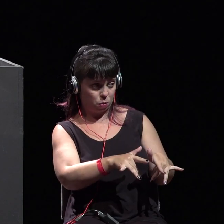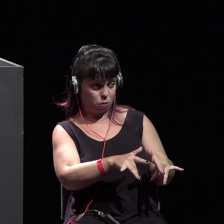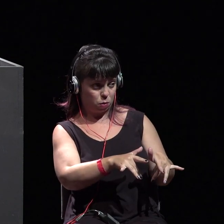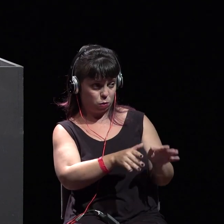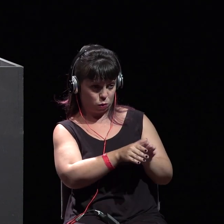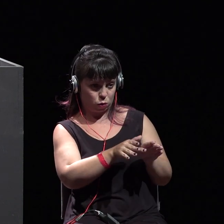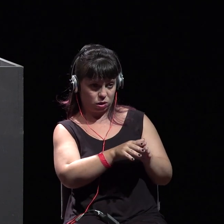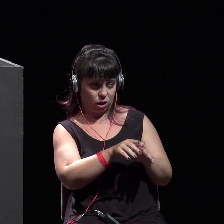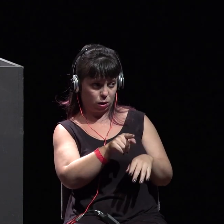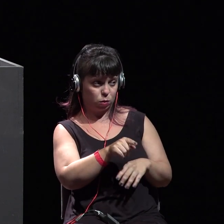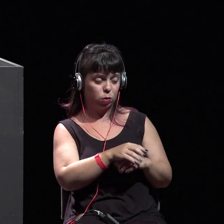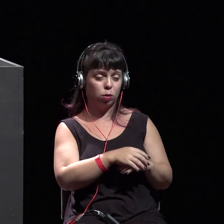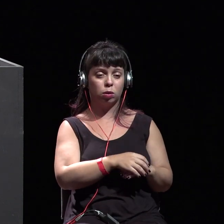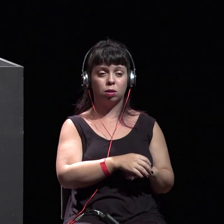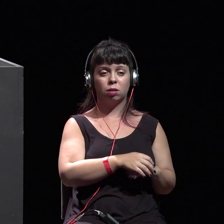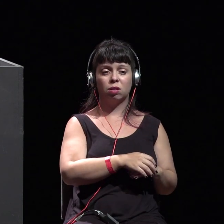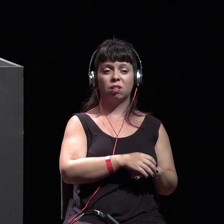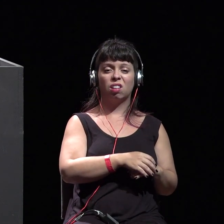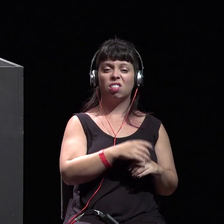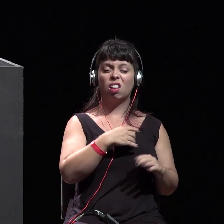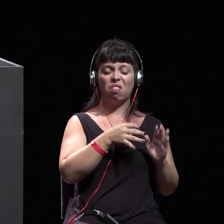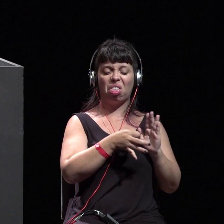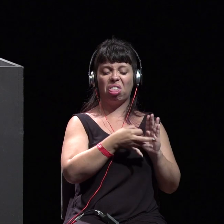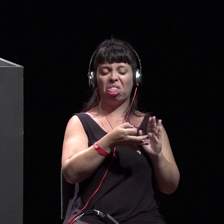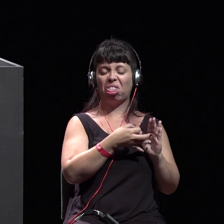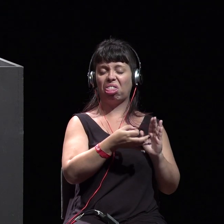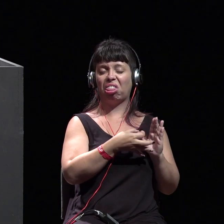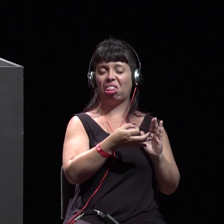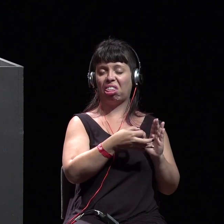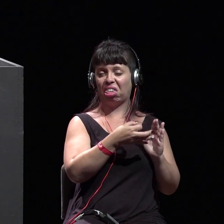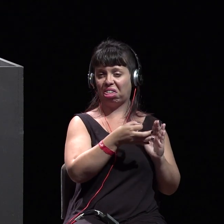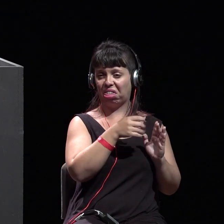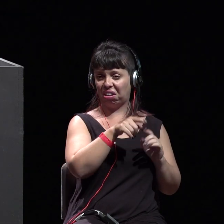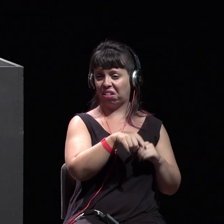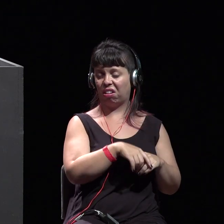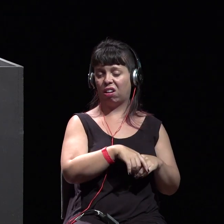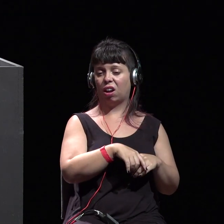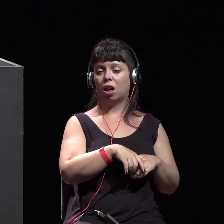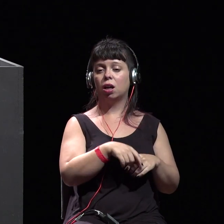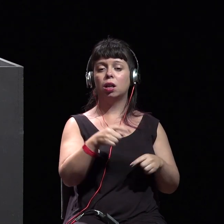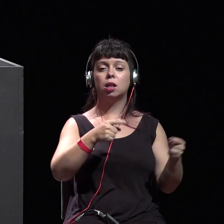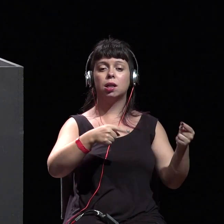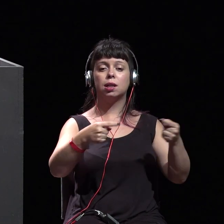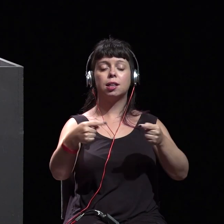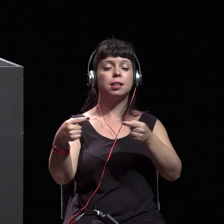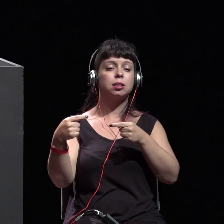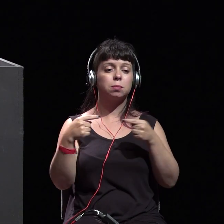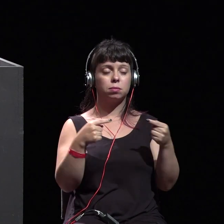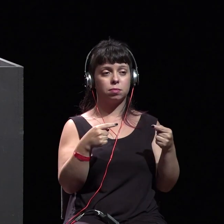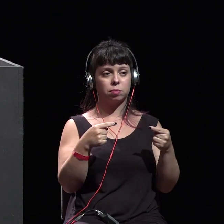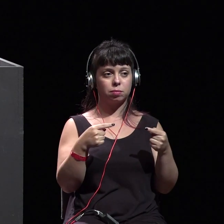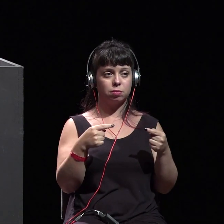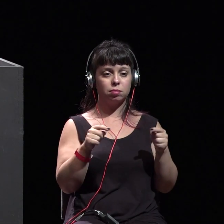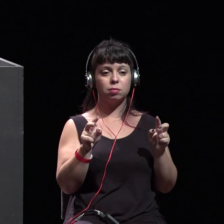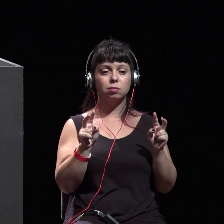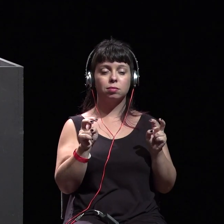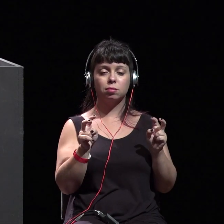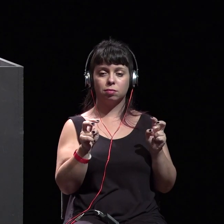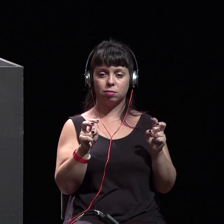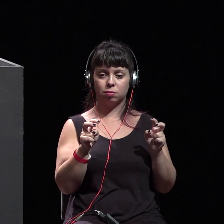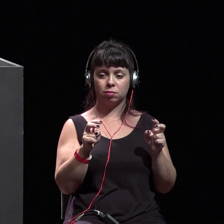the institution, which again seeks to contain and limit the possibilities of political change. Darren Walker, the president of the